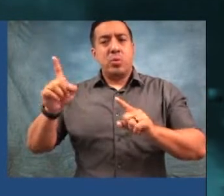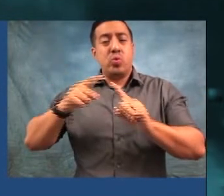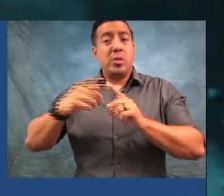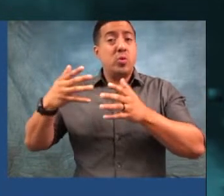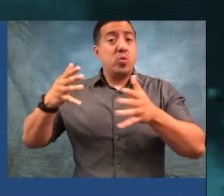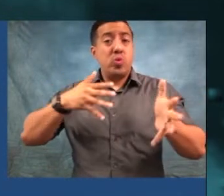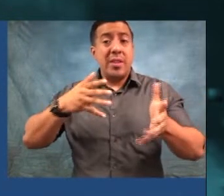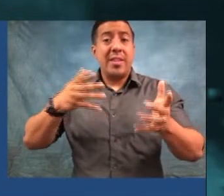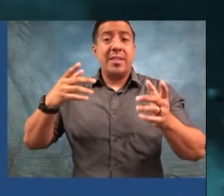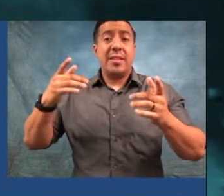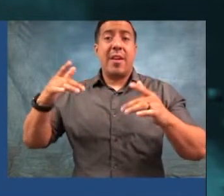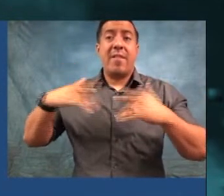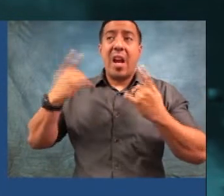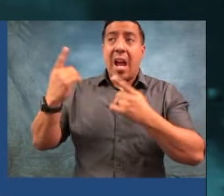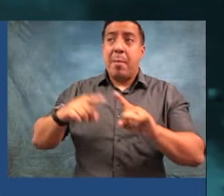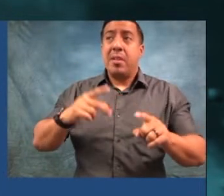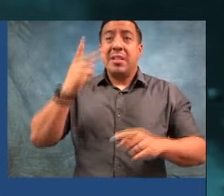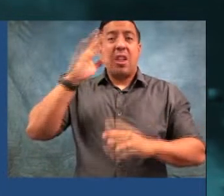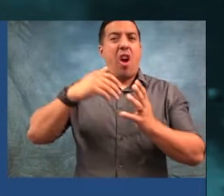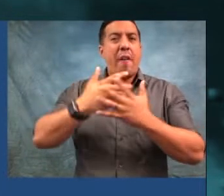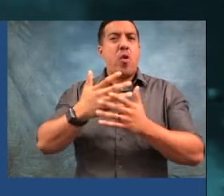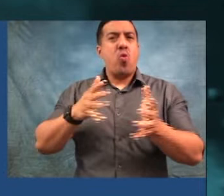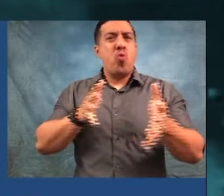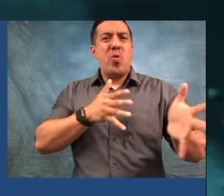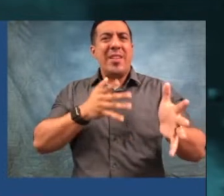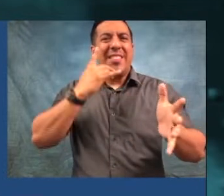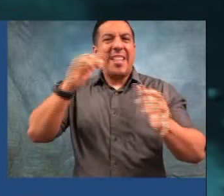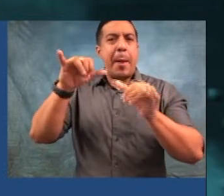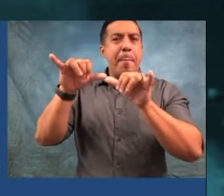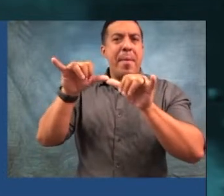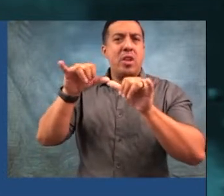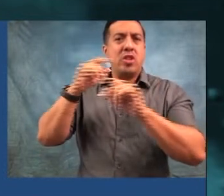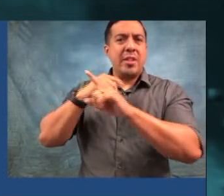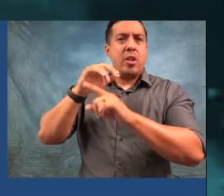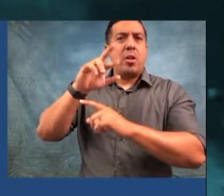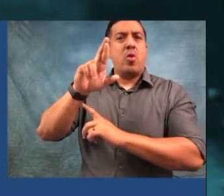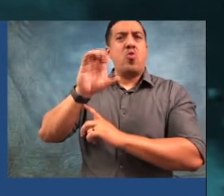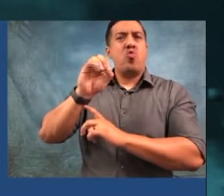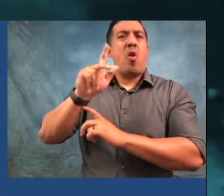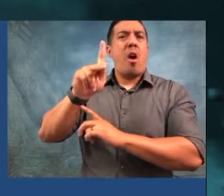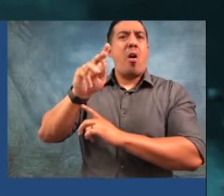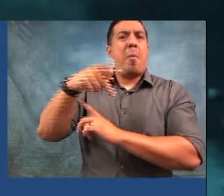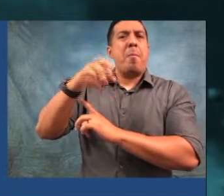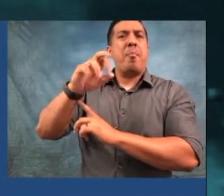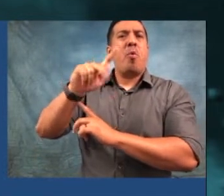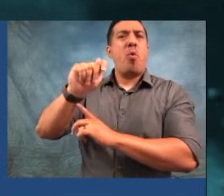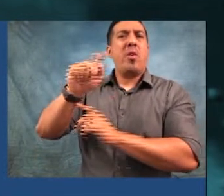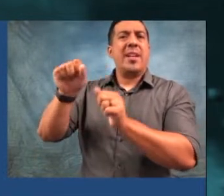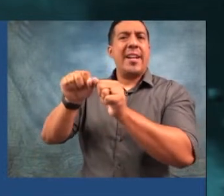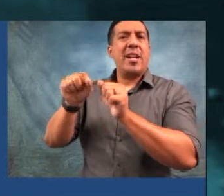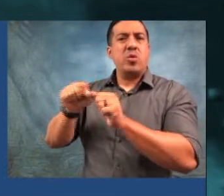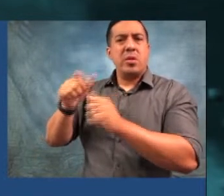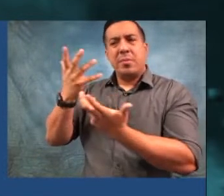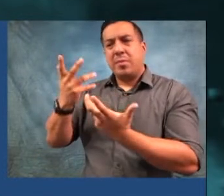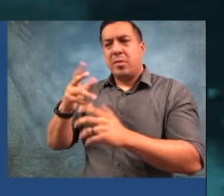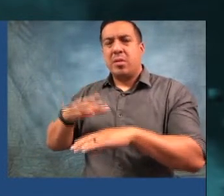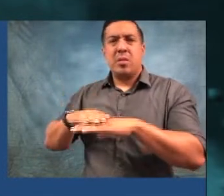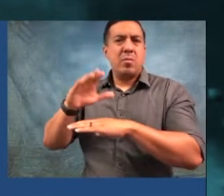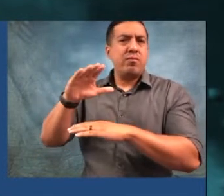event. With storm surge as well. Look at those wind gusts measured there in the Rockport area, up to